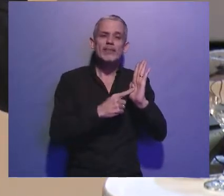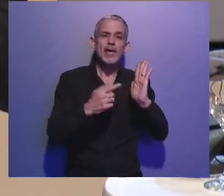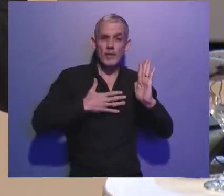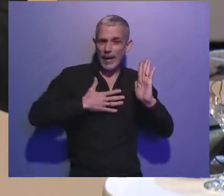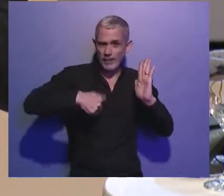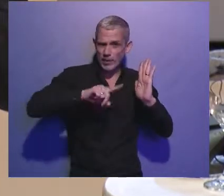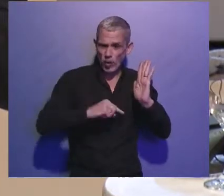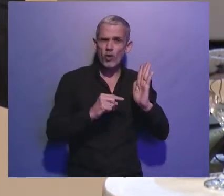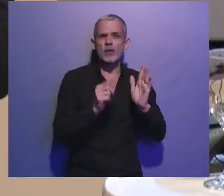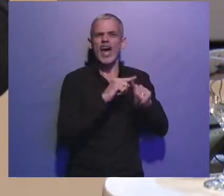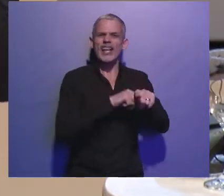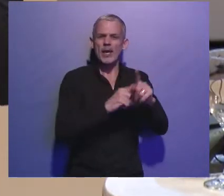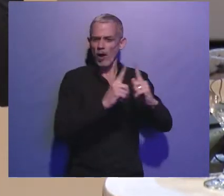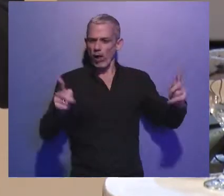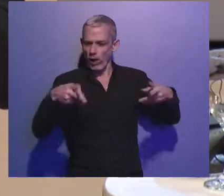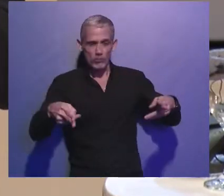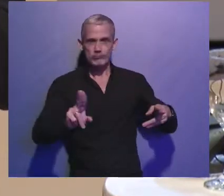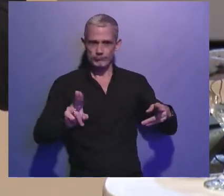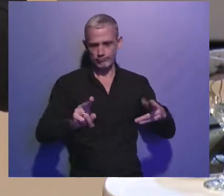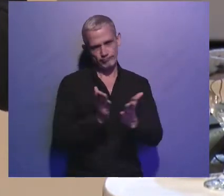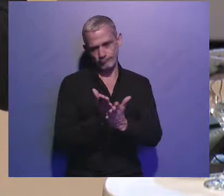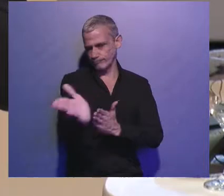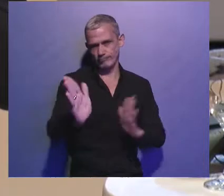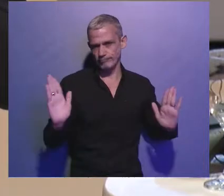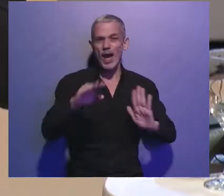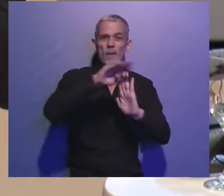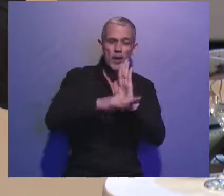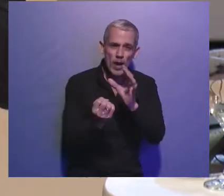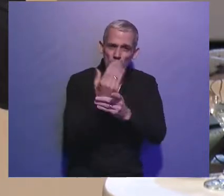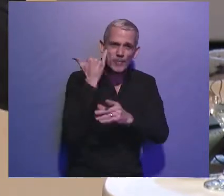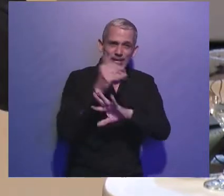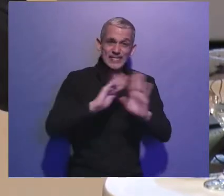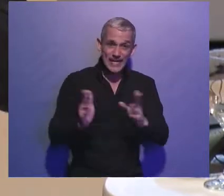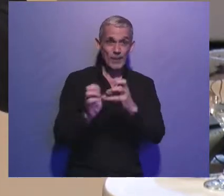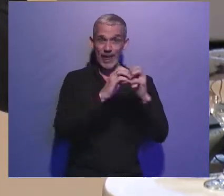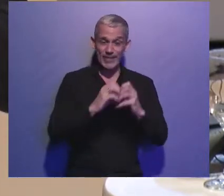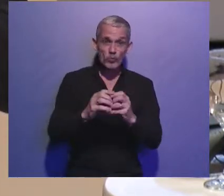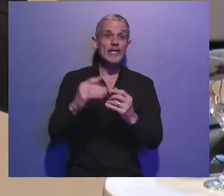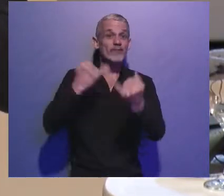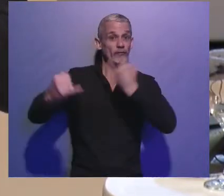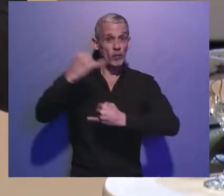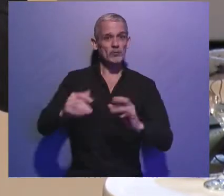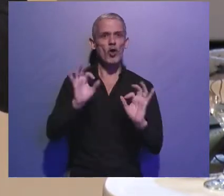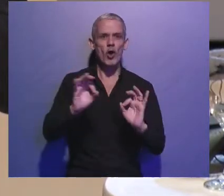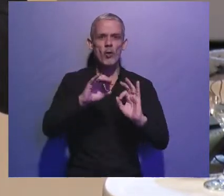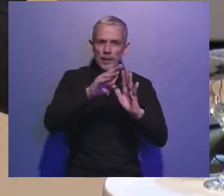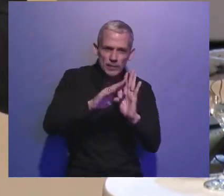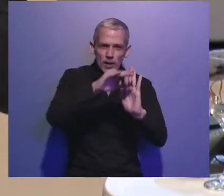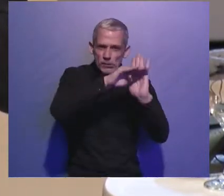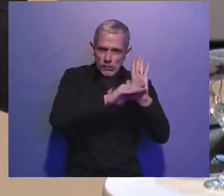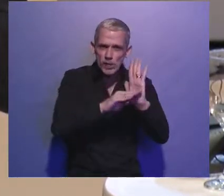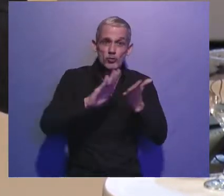to discuss access to information, open government, and to develop sectorial